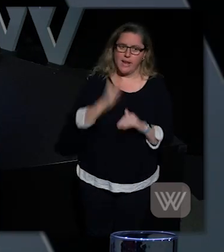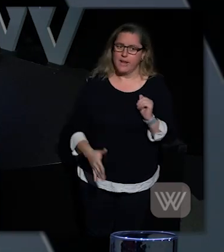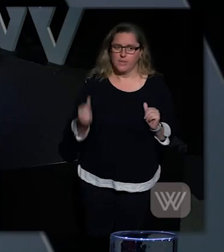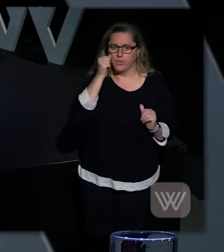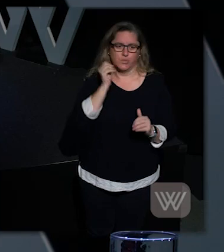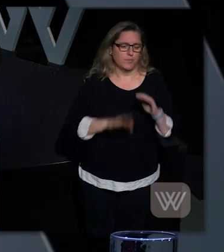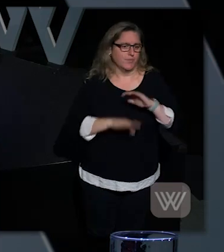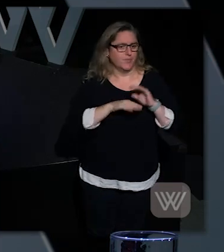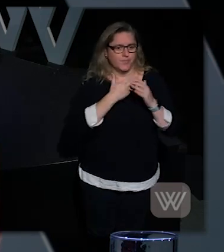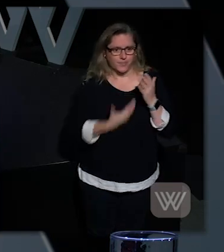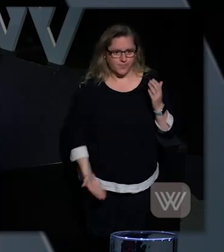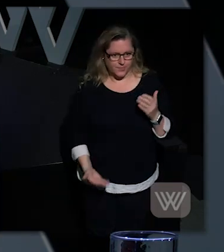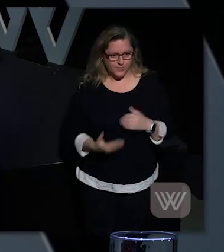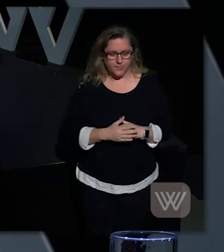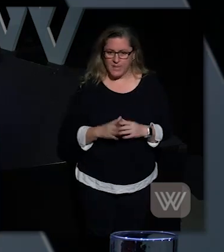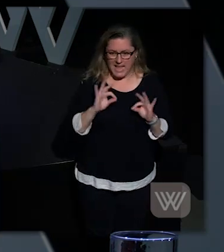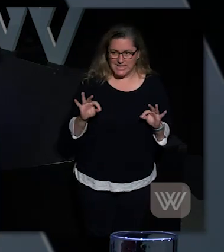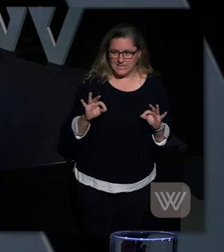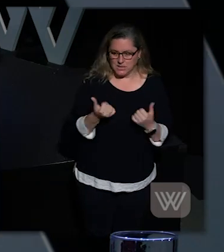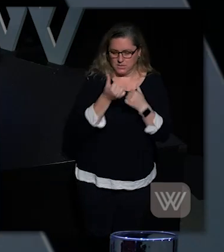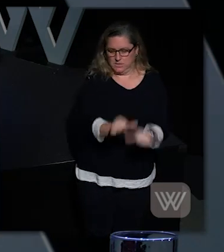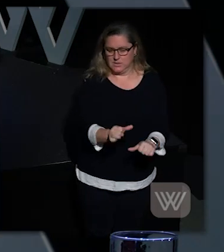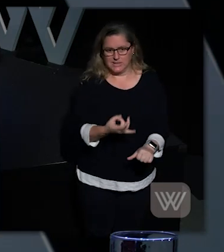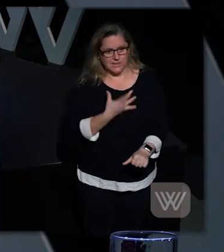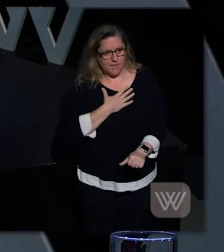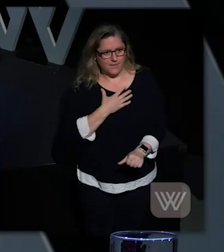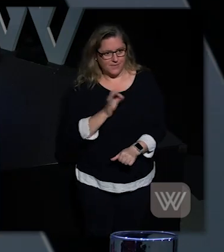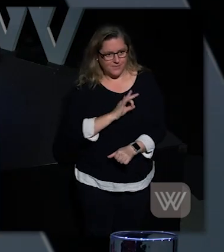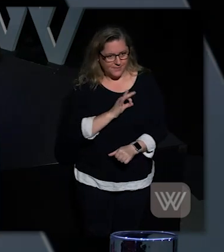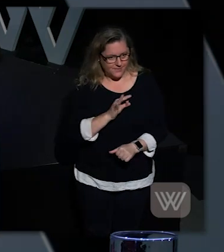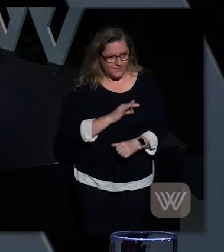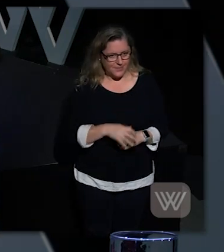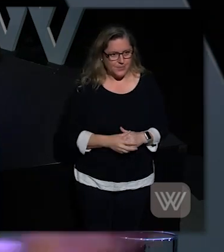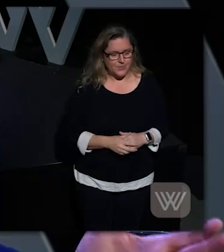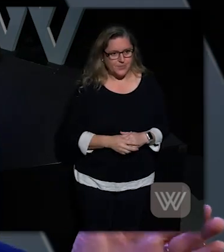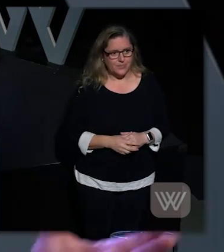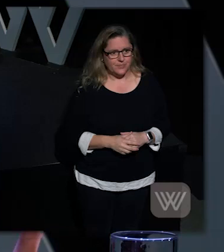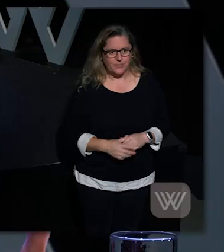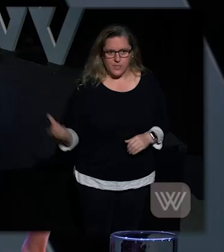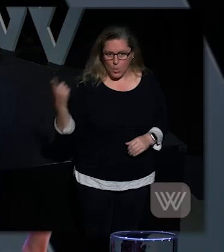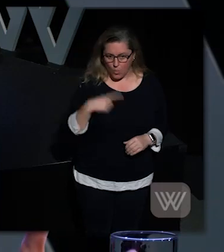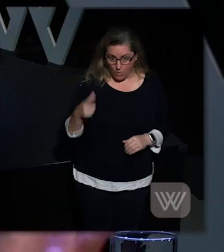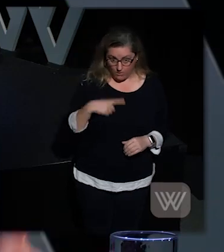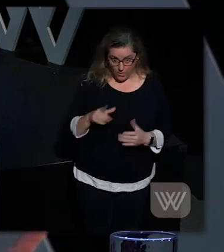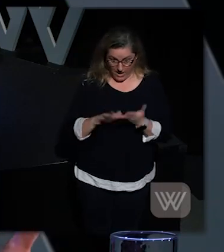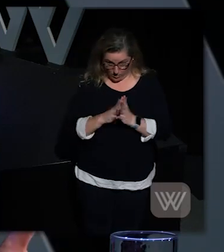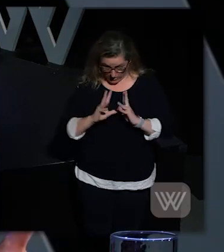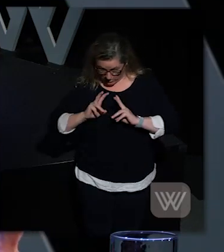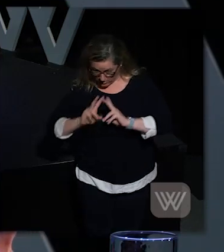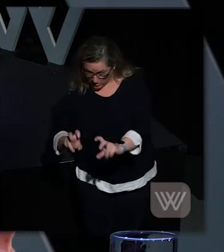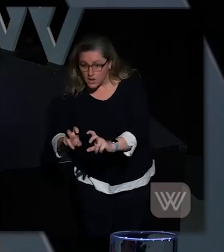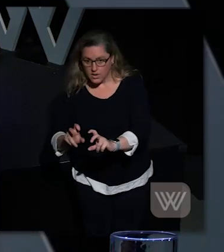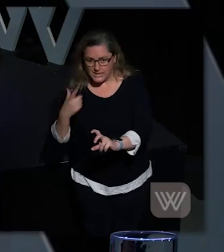guess I didn't protect myself perhaps in the way that I should have, but then also the reason we get the insights that we do is partly because